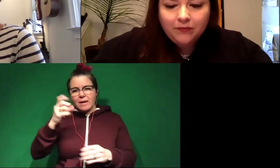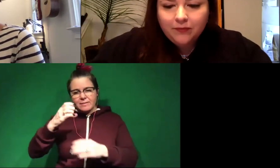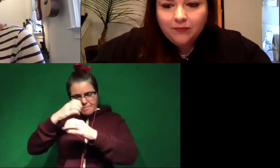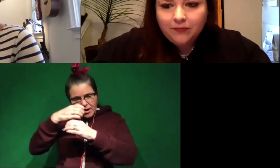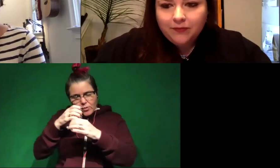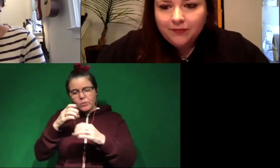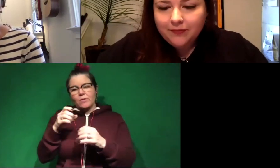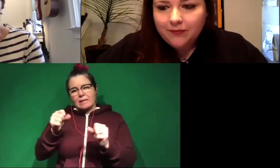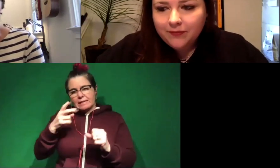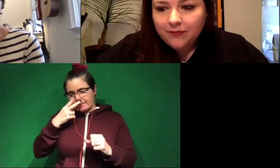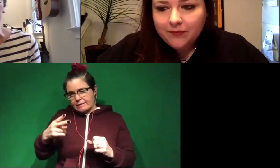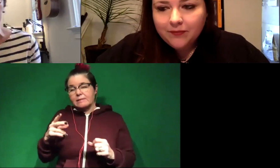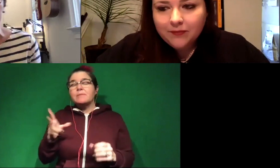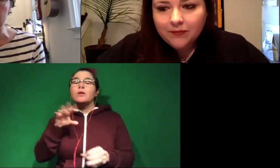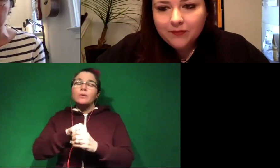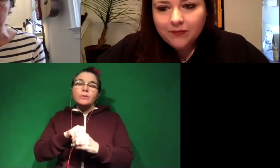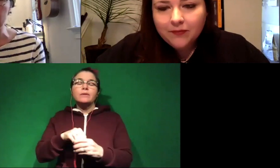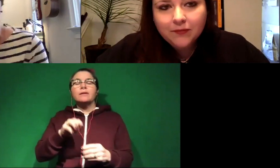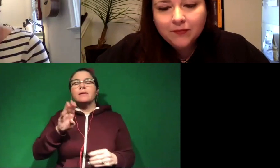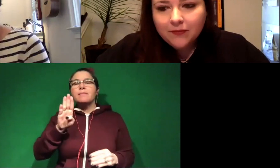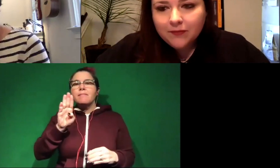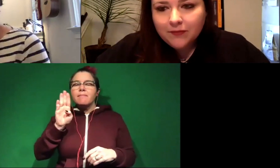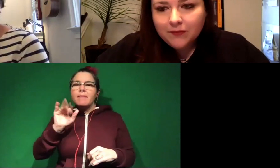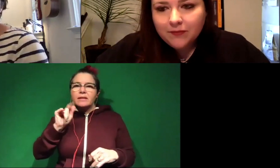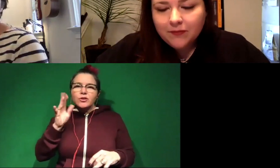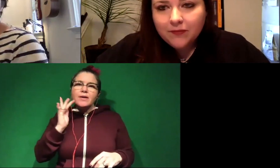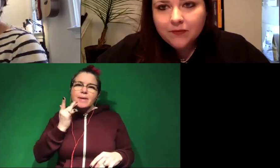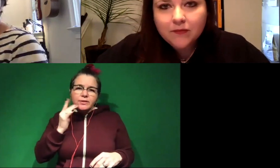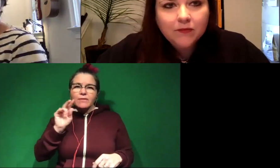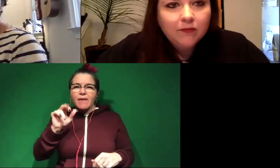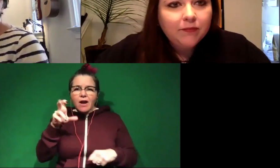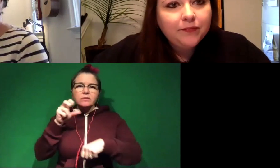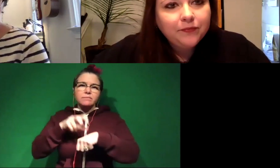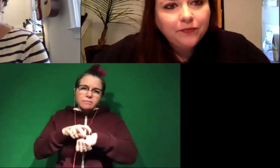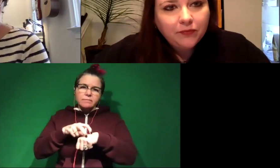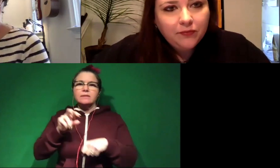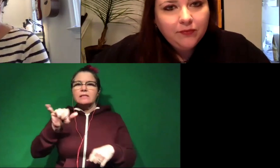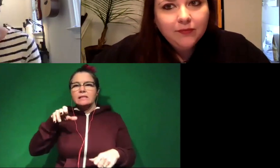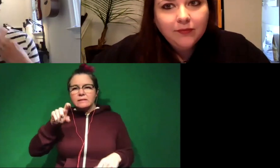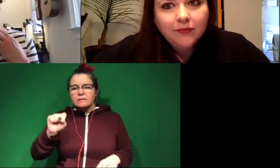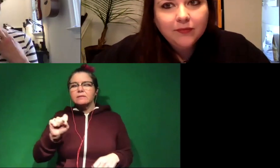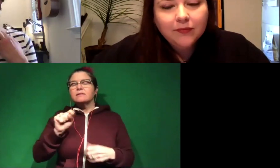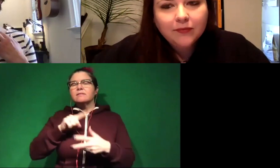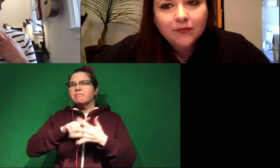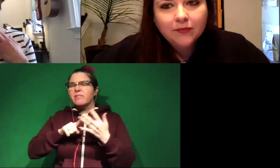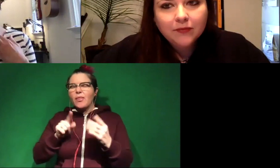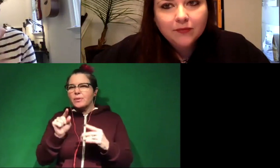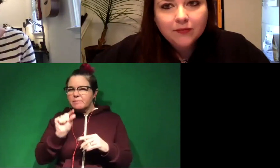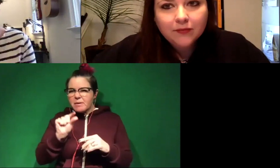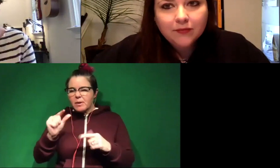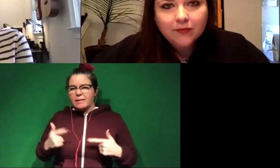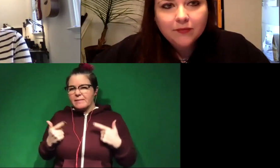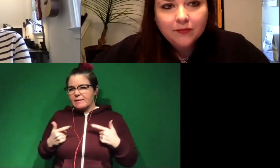to see. But they include things like bacteria, viruses, yeasts, and other small living